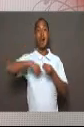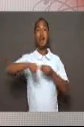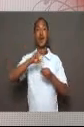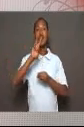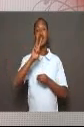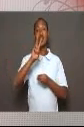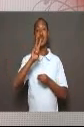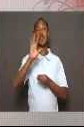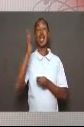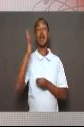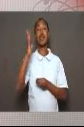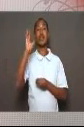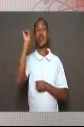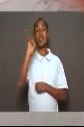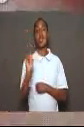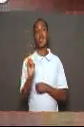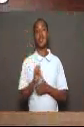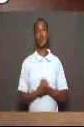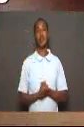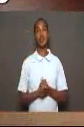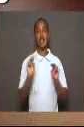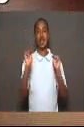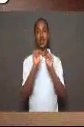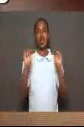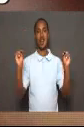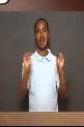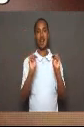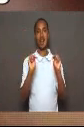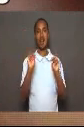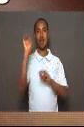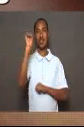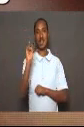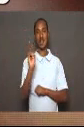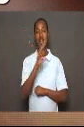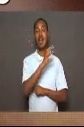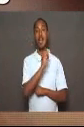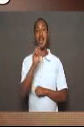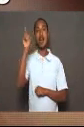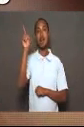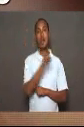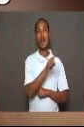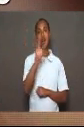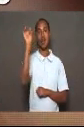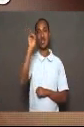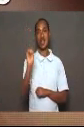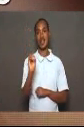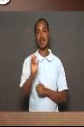more types of oxides: neutral oxides and